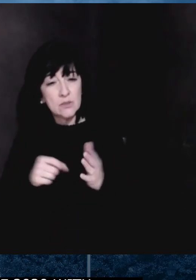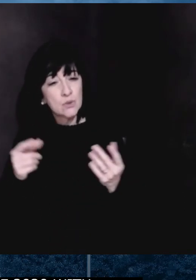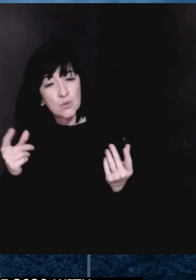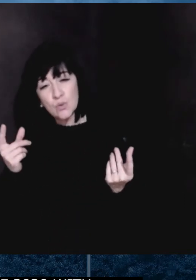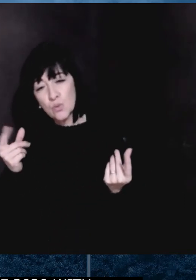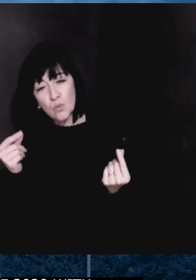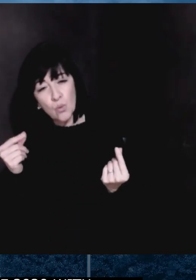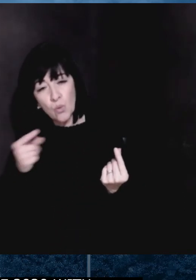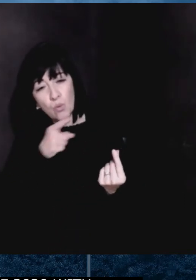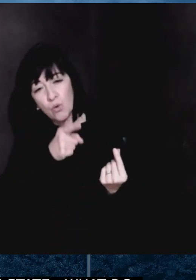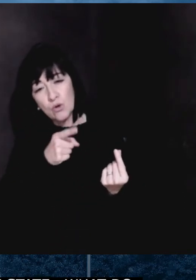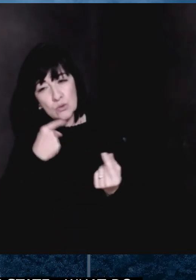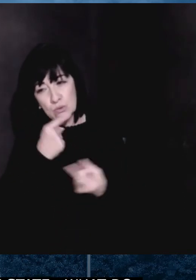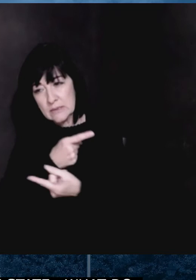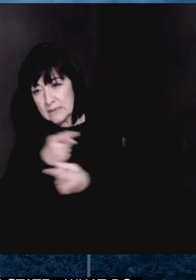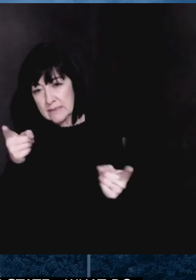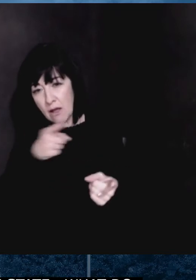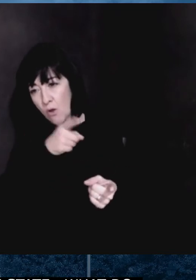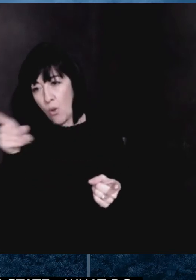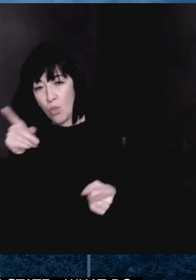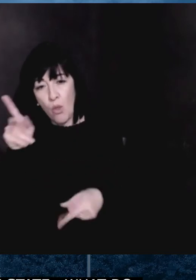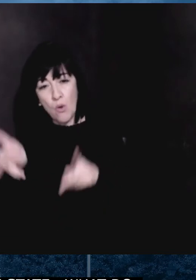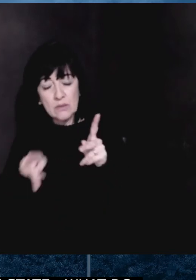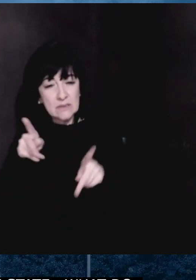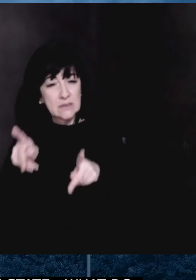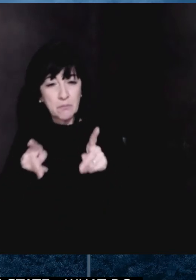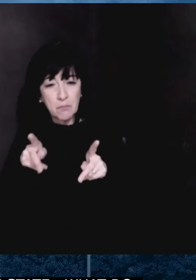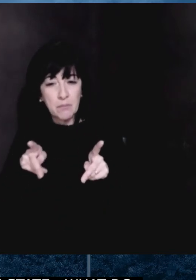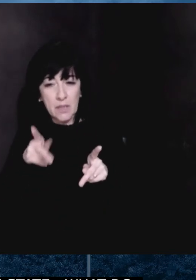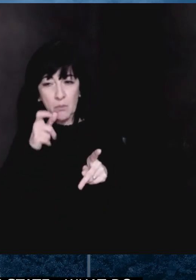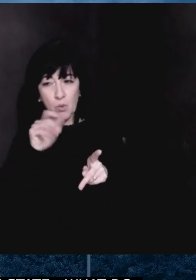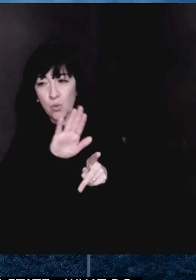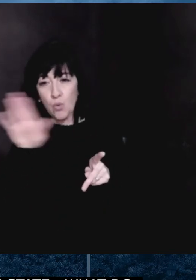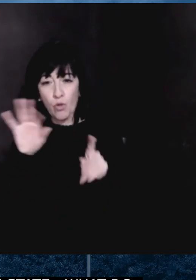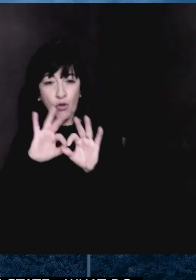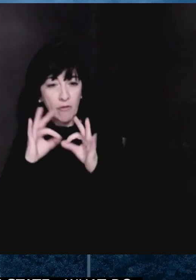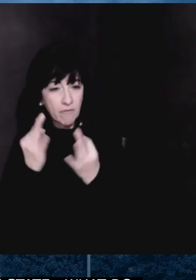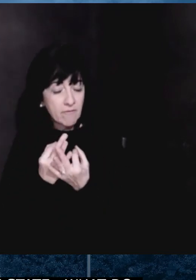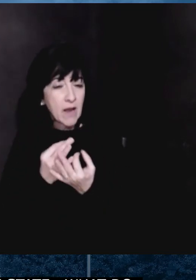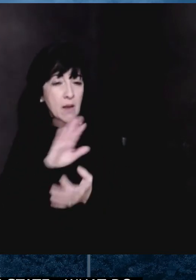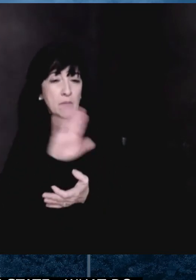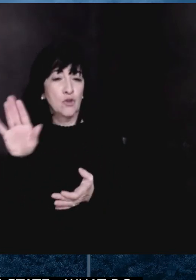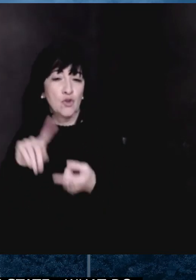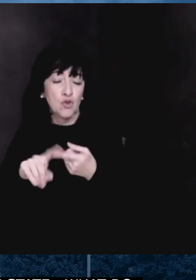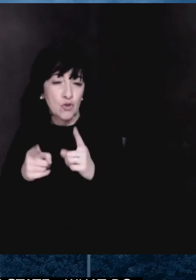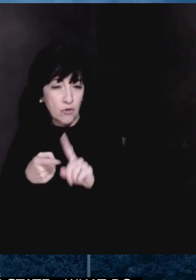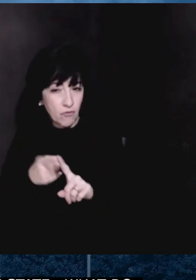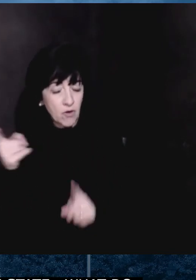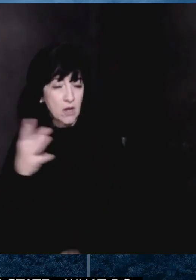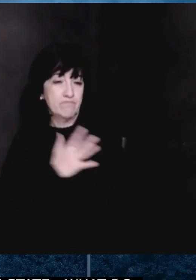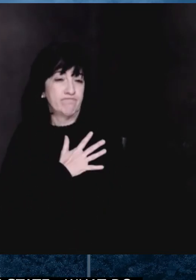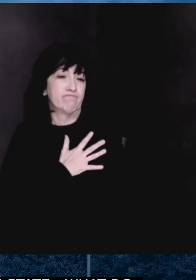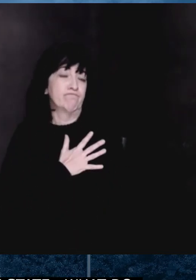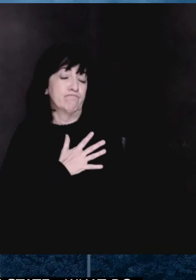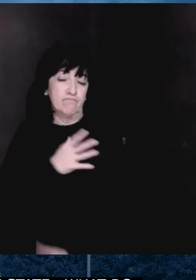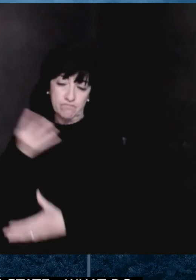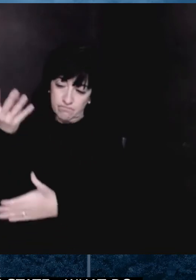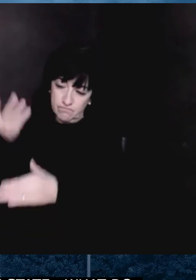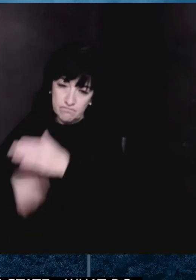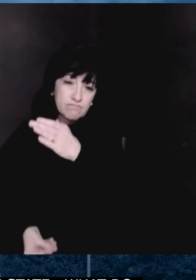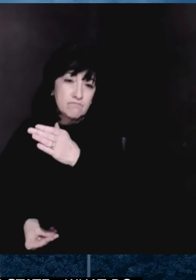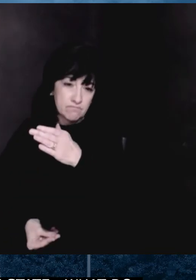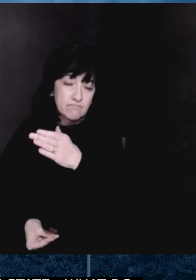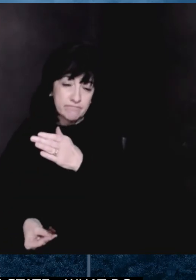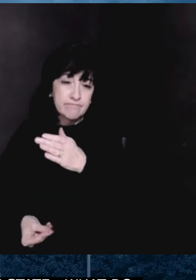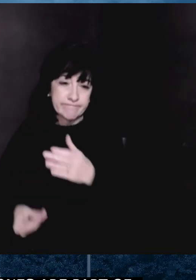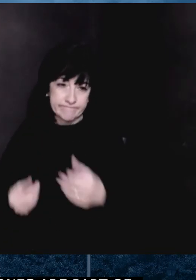loved ones were part of that number? Well, our heart aches for them, obviously, and I hear stories